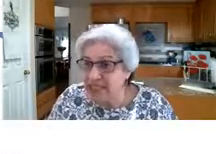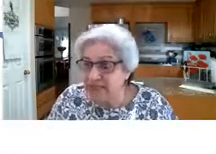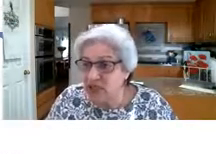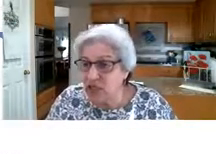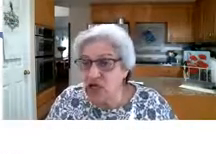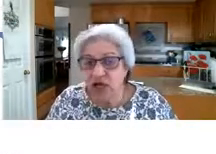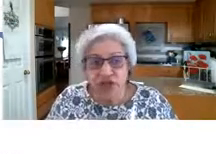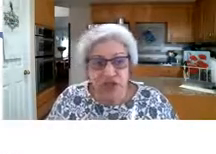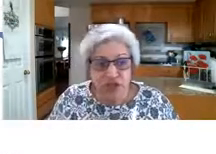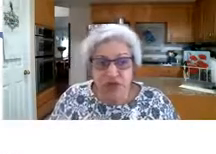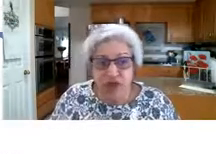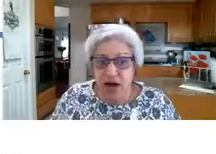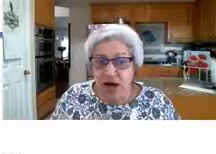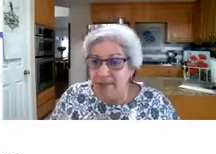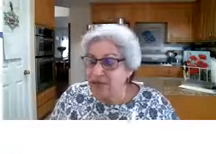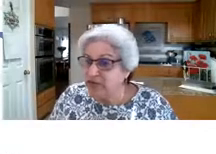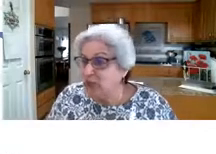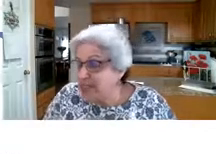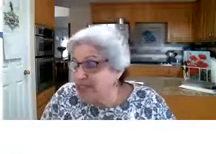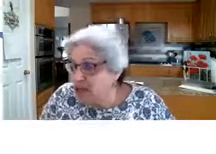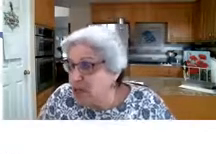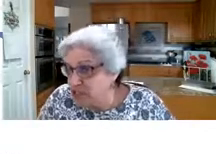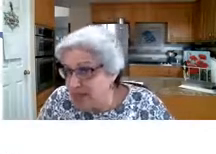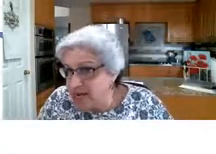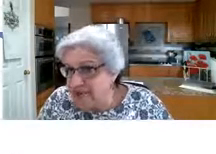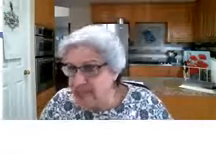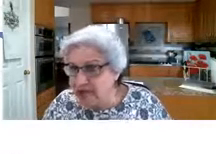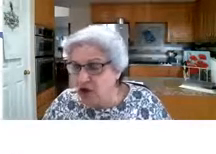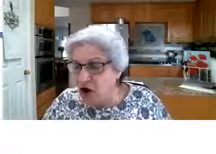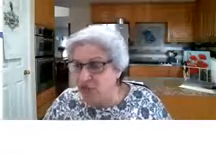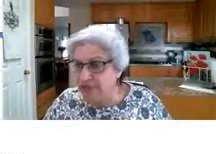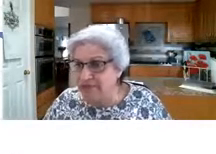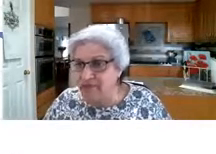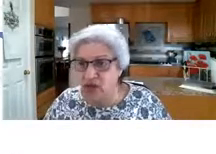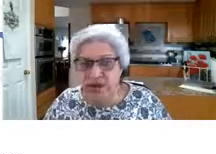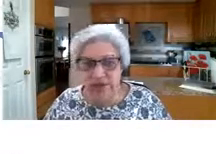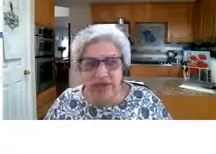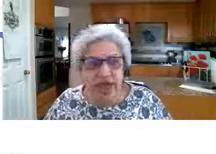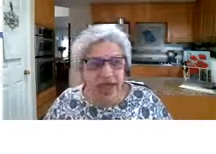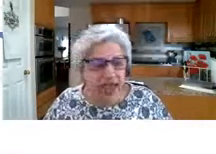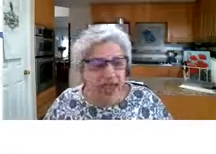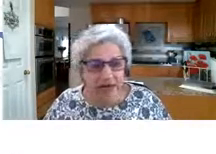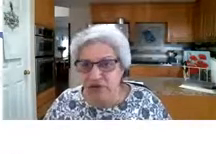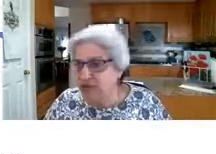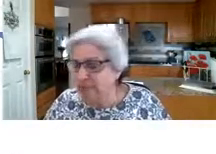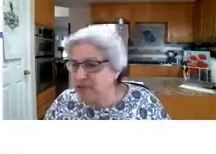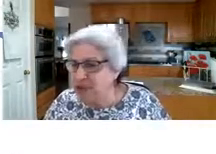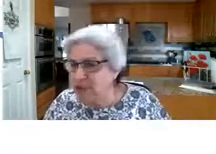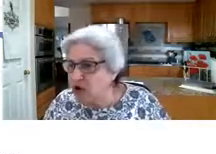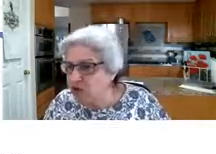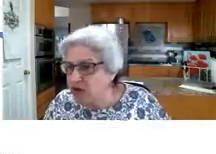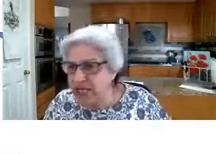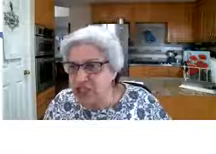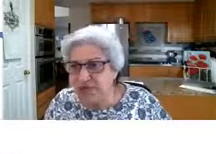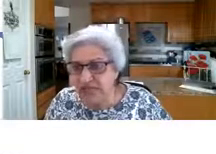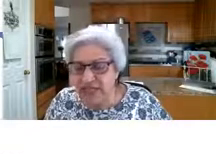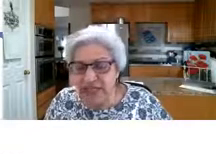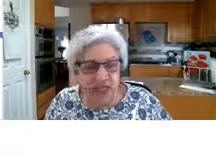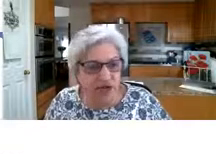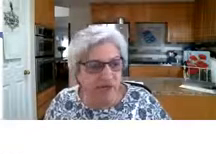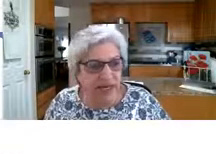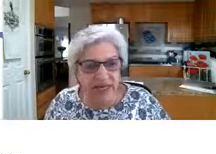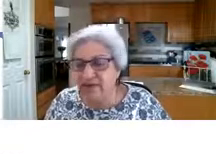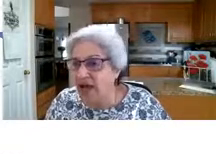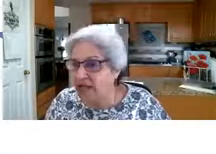they're quite similar to influenza, which many of us are already familiar with. And if you happen to be over age